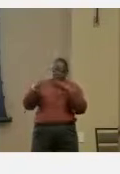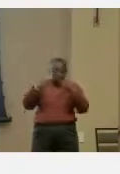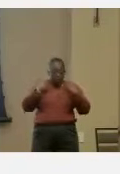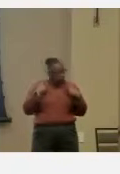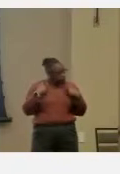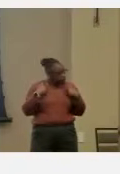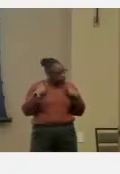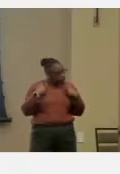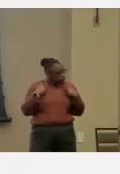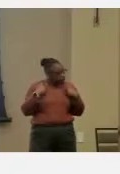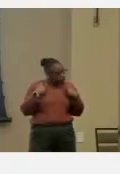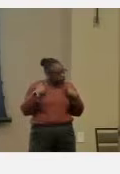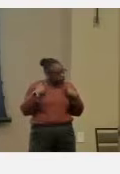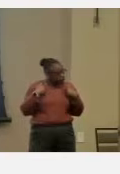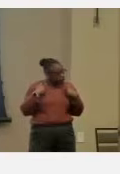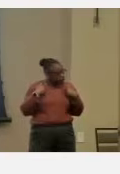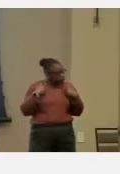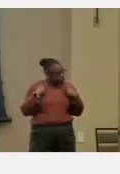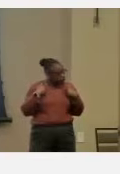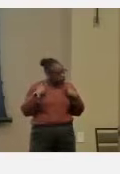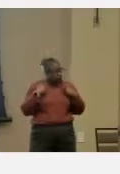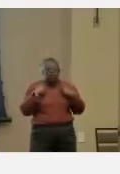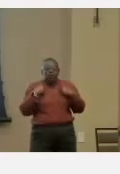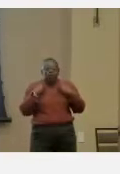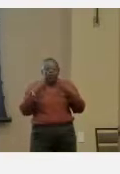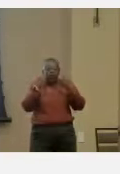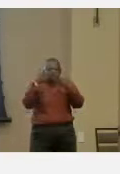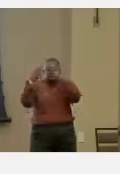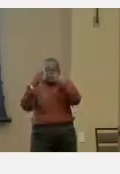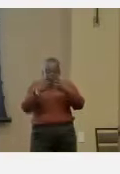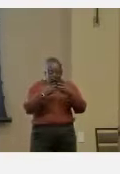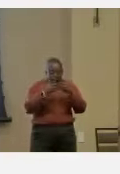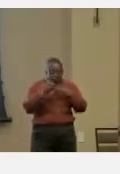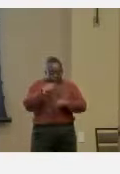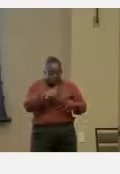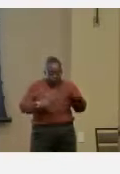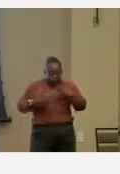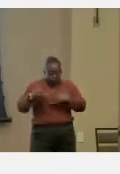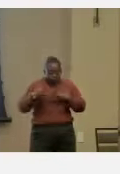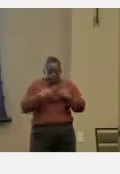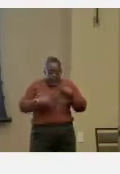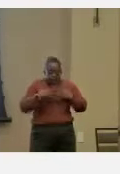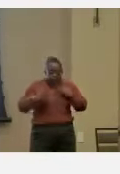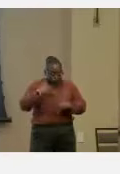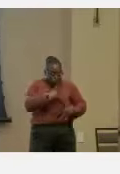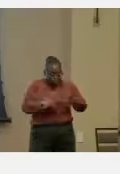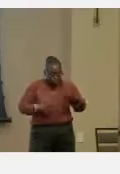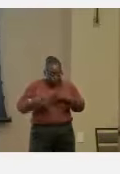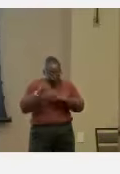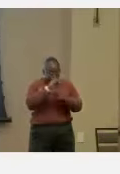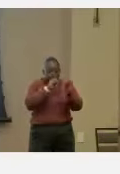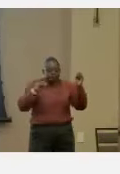little flecks of complement floating around, percolating through our bloodstream